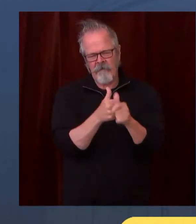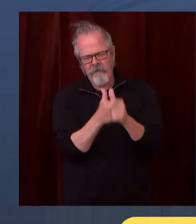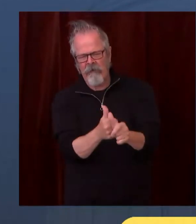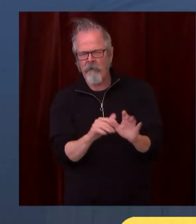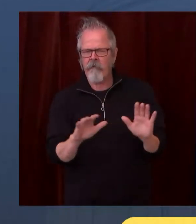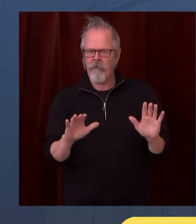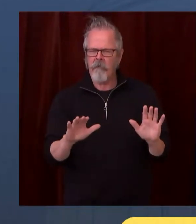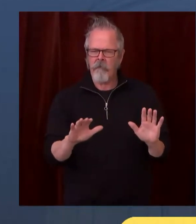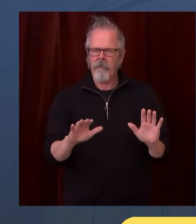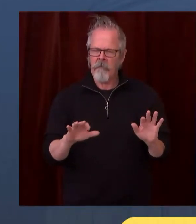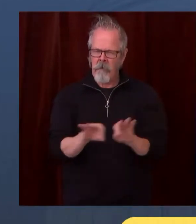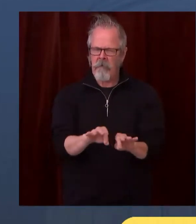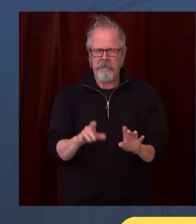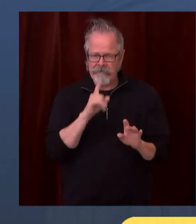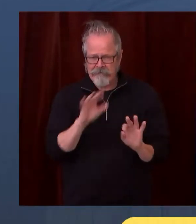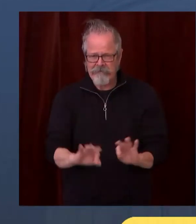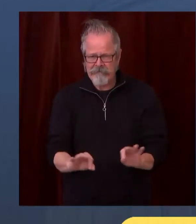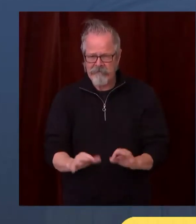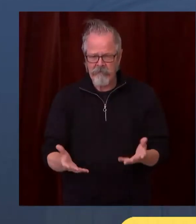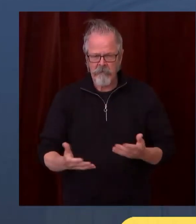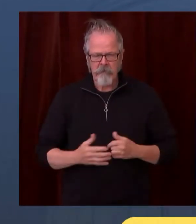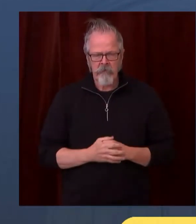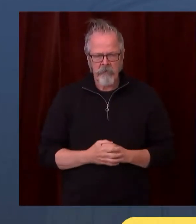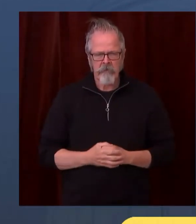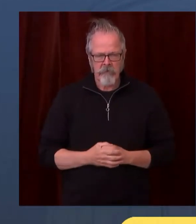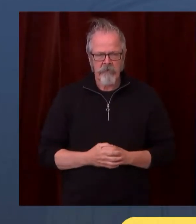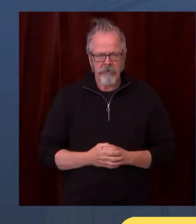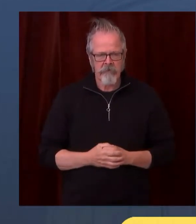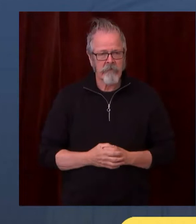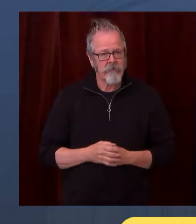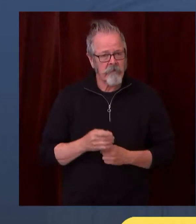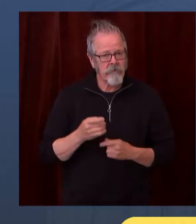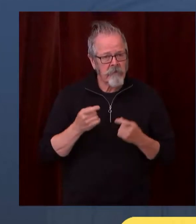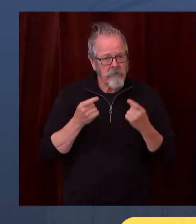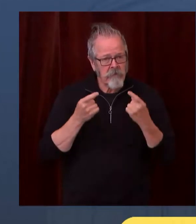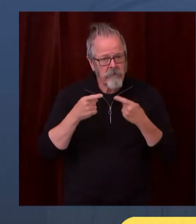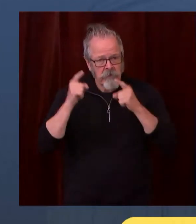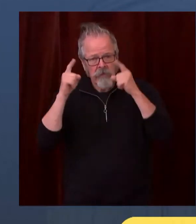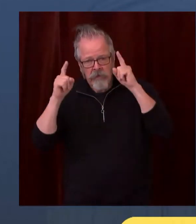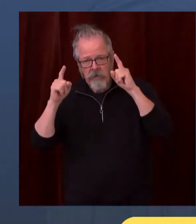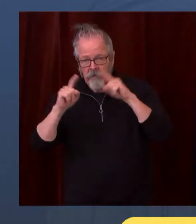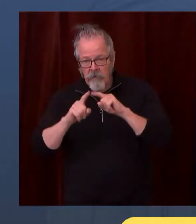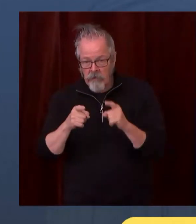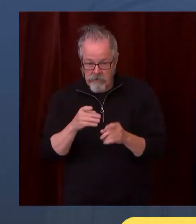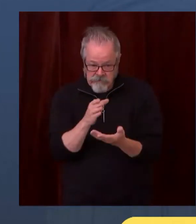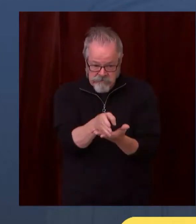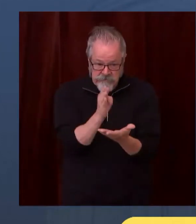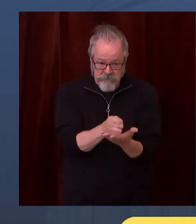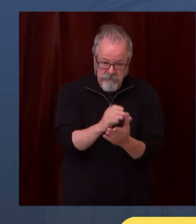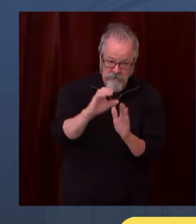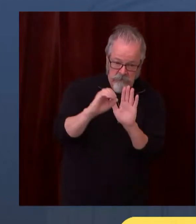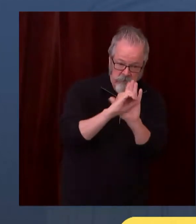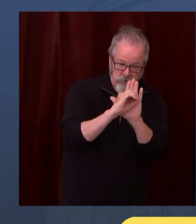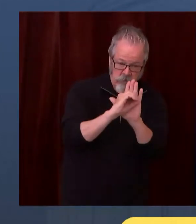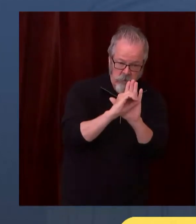put coal on into the boiler to make sure that our efforts have continued success.